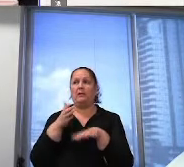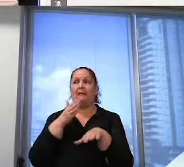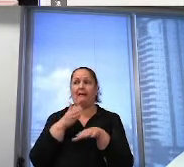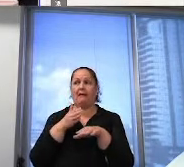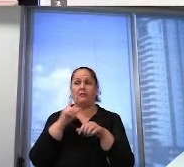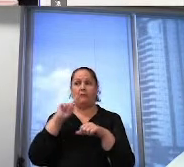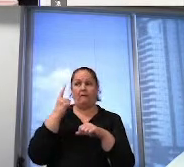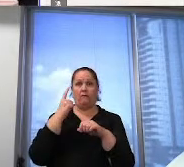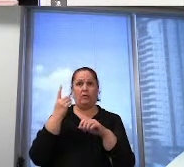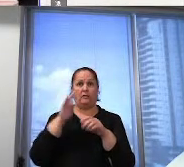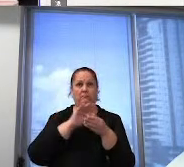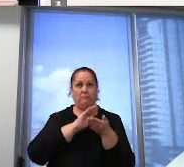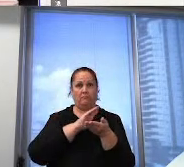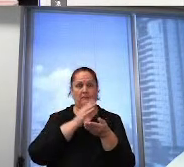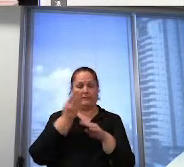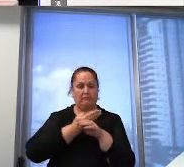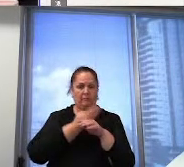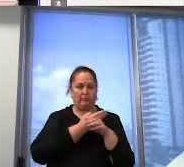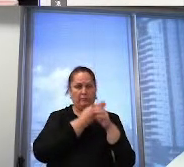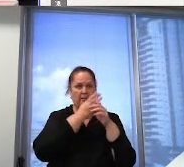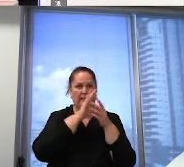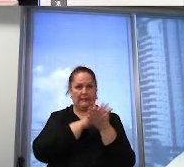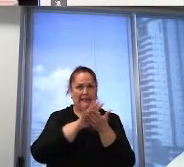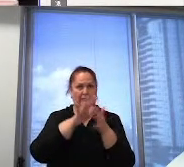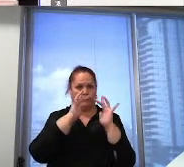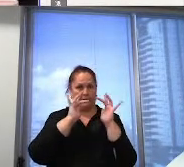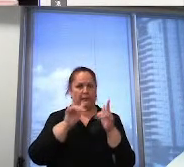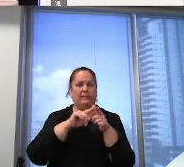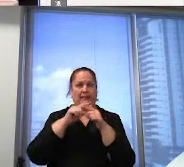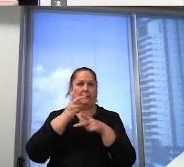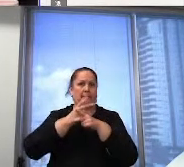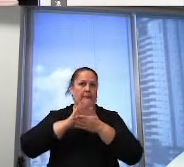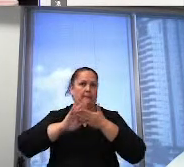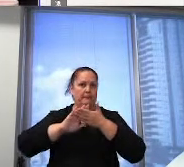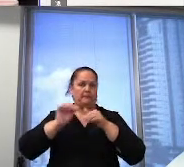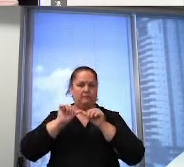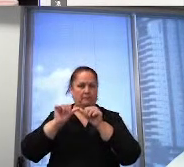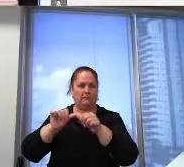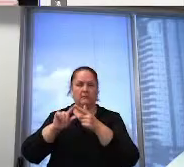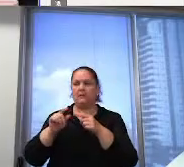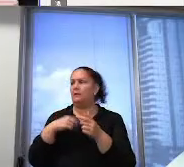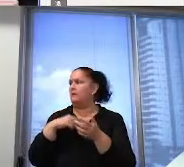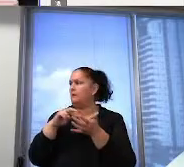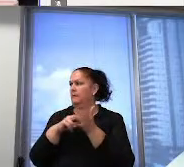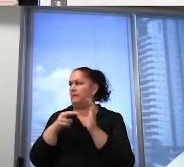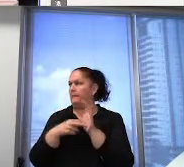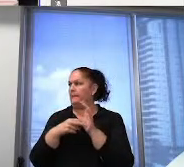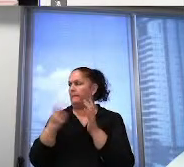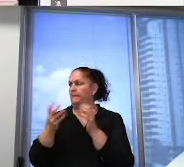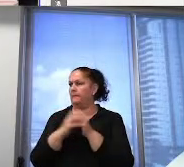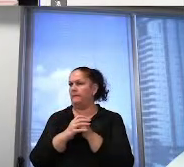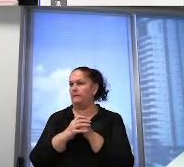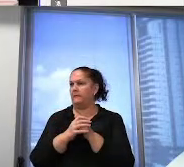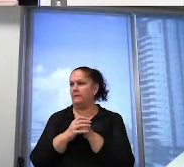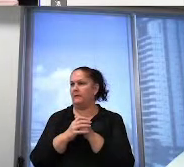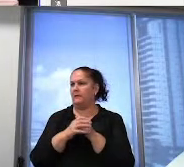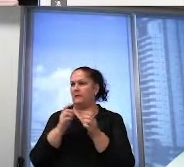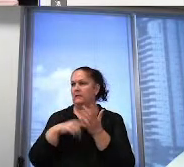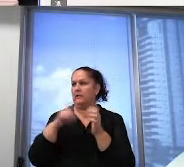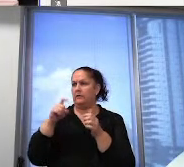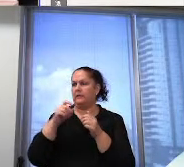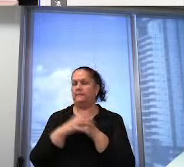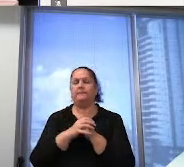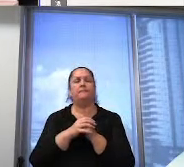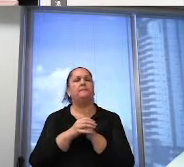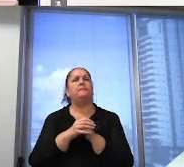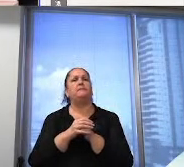be performed after the vegetation clearing is done. You remember? Yes. Could you explain what that maintenance work that